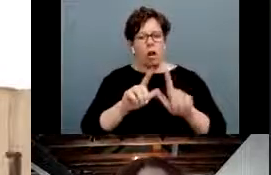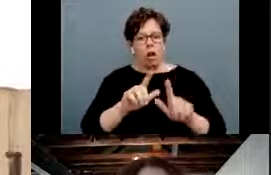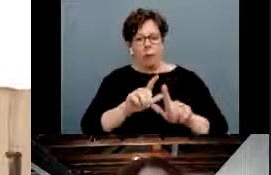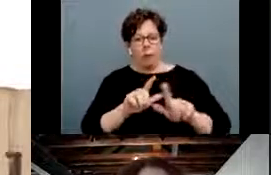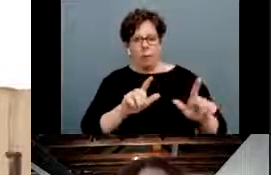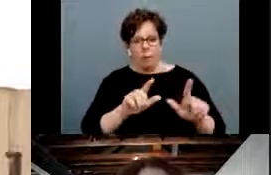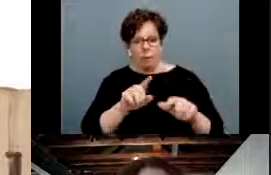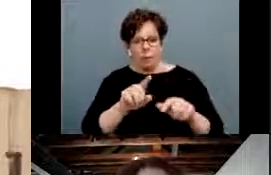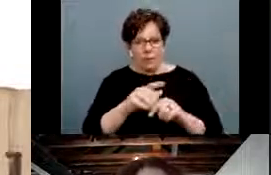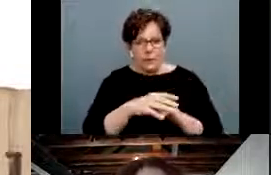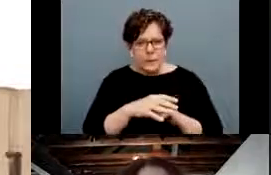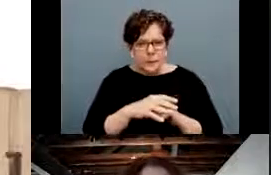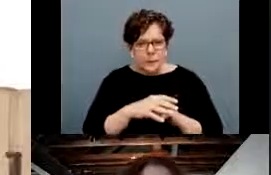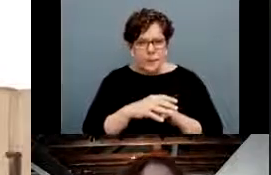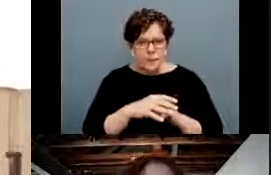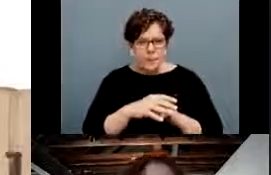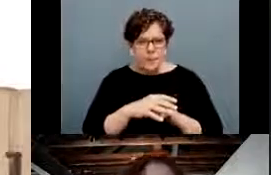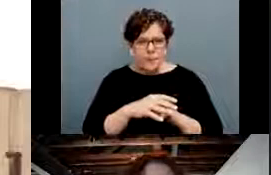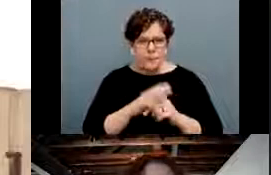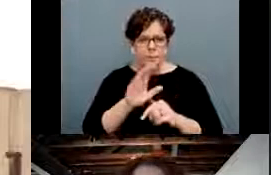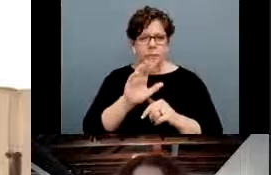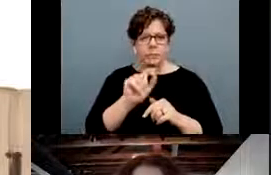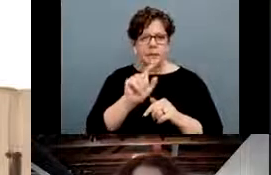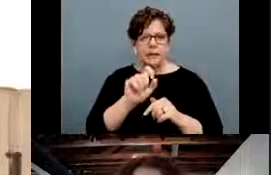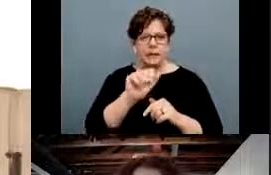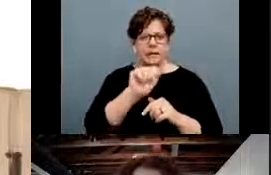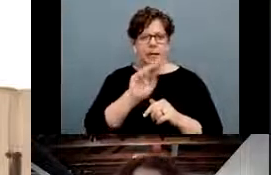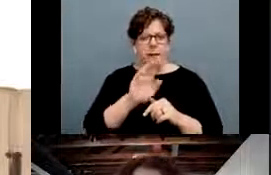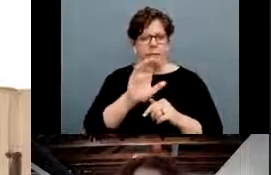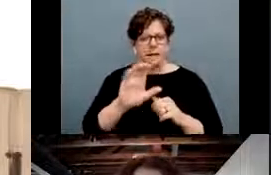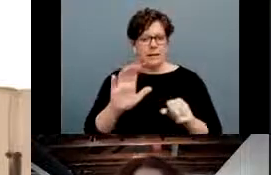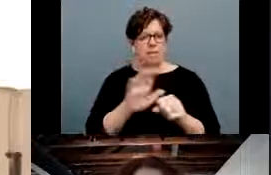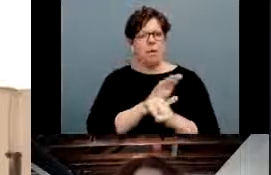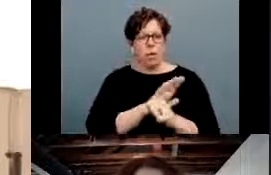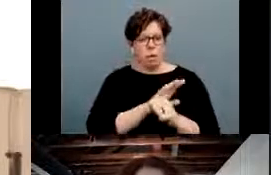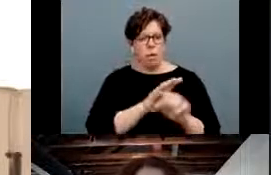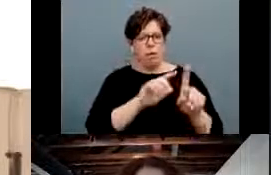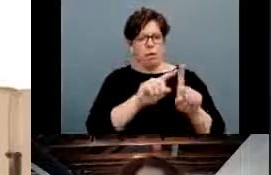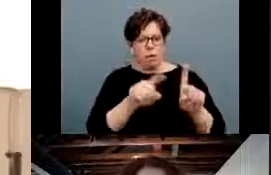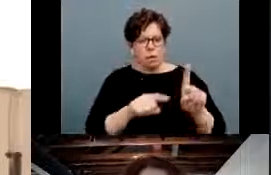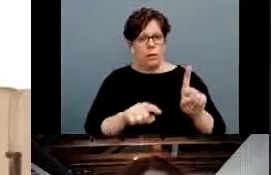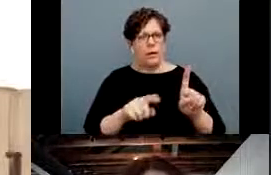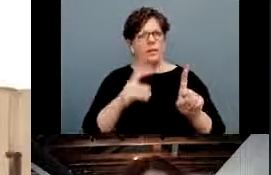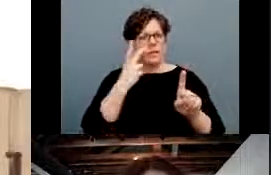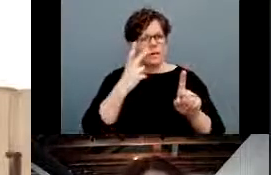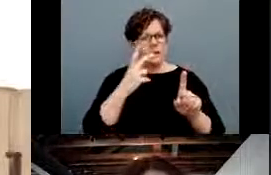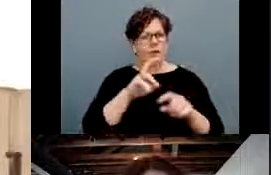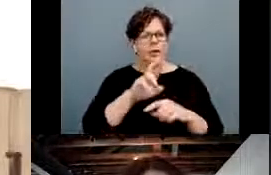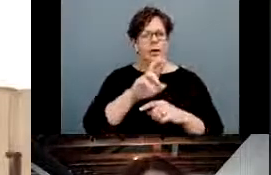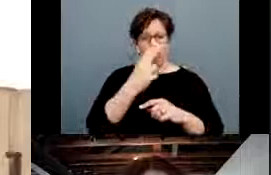side that shows Castle's alphabet in full. So he combined the Roman